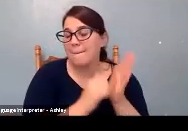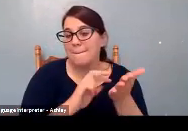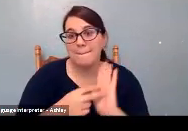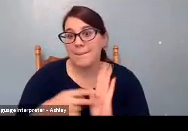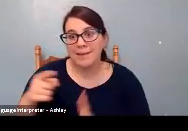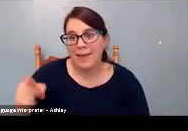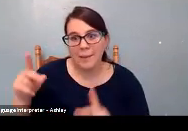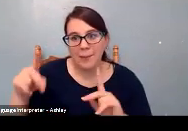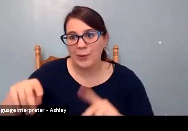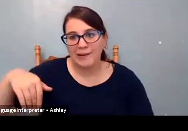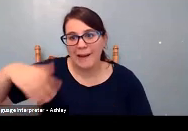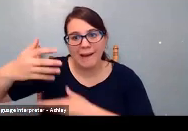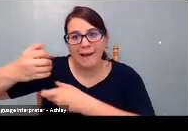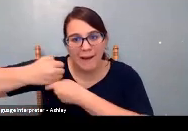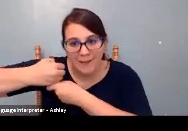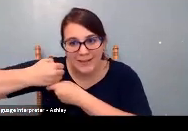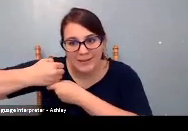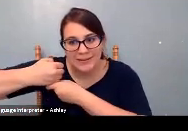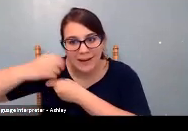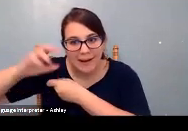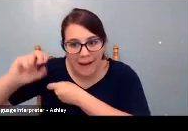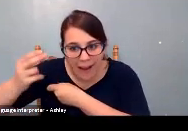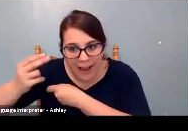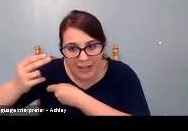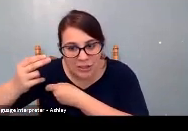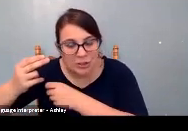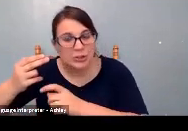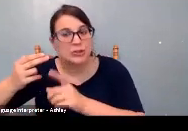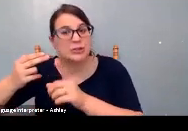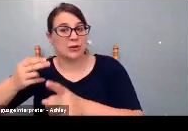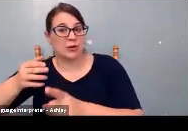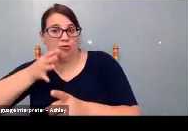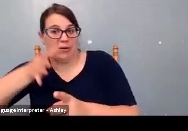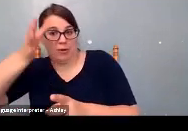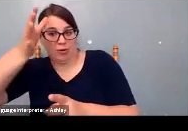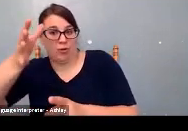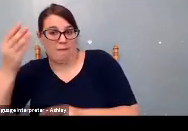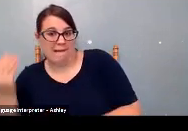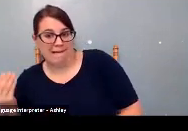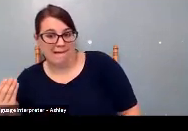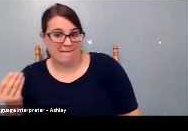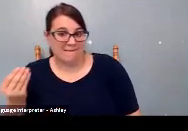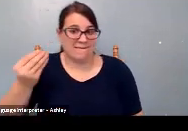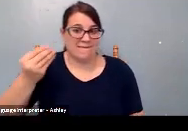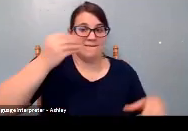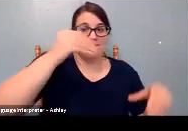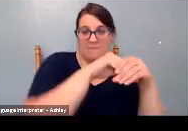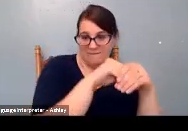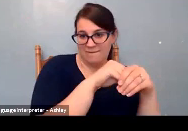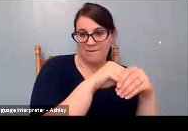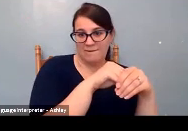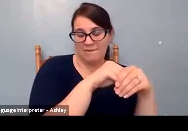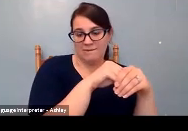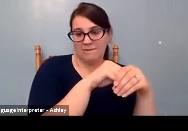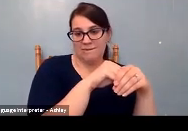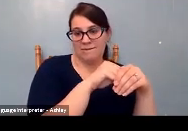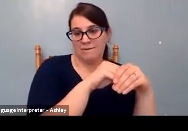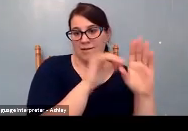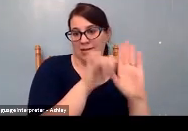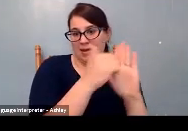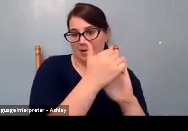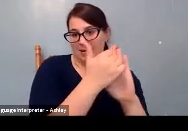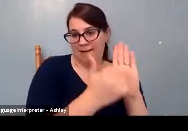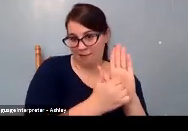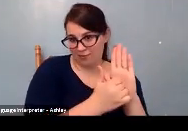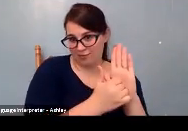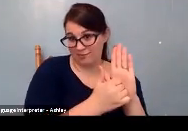of the beneficiary. It goes straight from the individual giving the gift into the ABLE account. And we know that